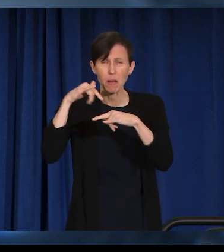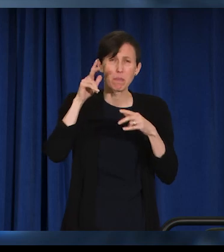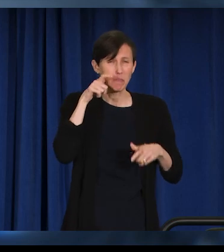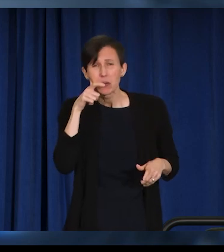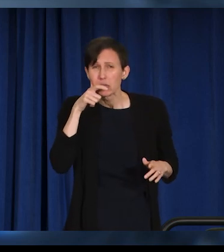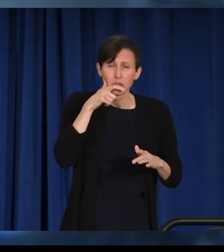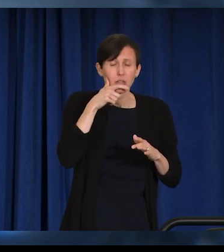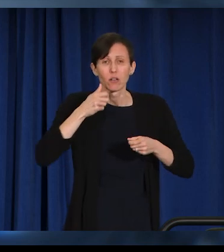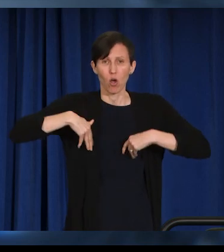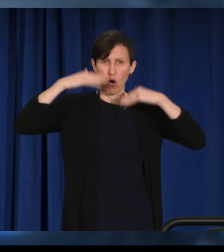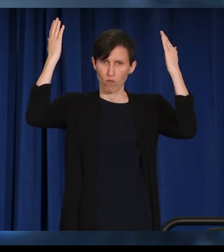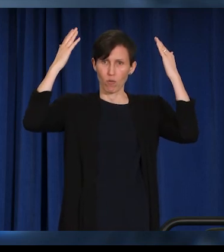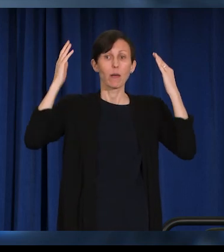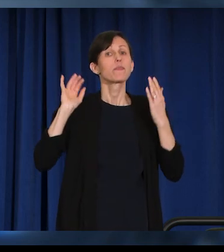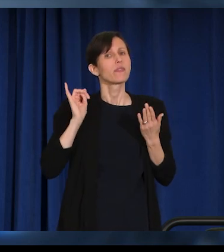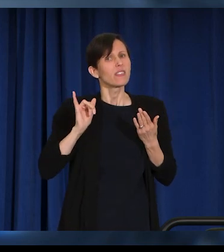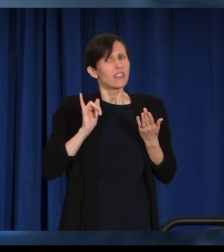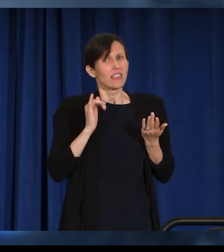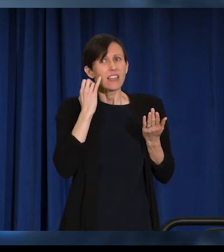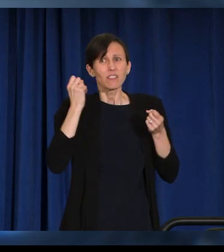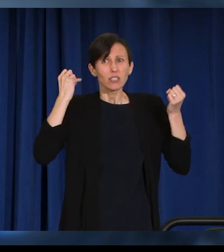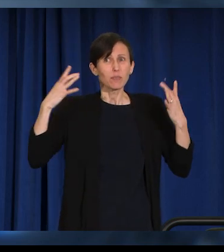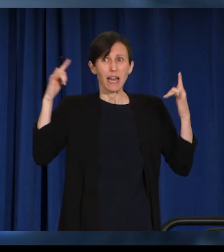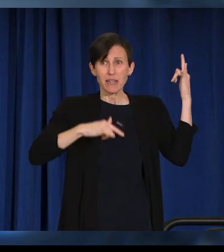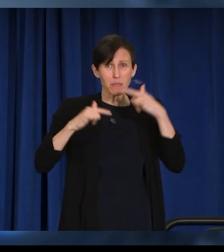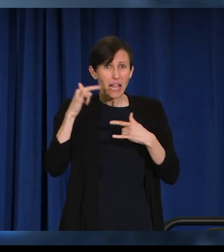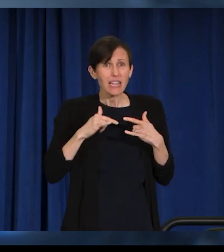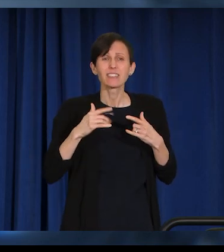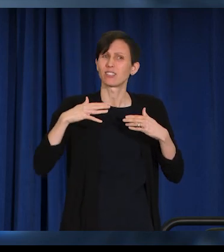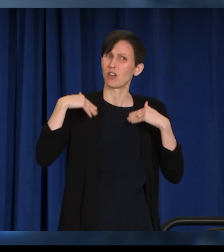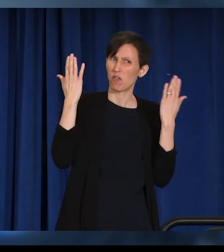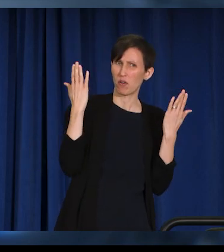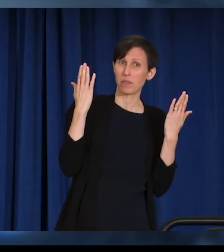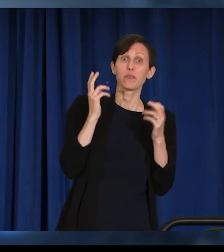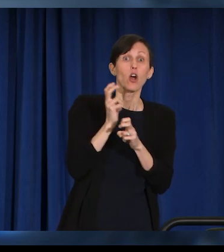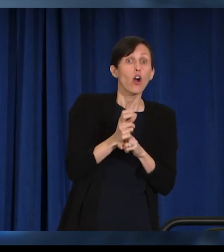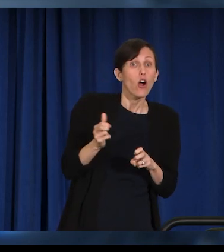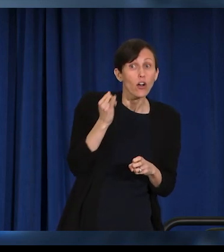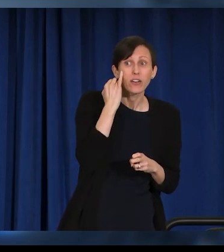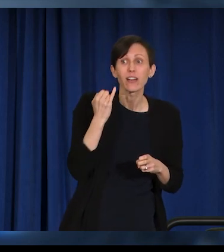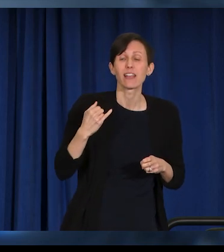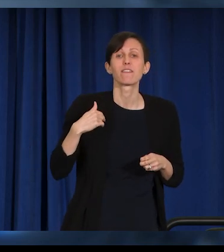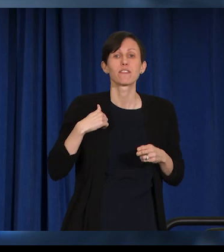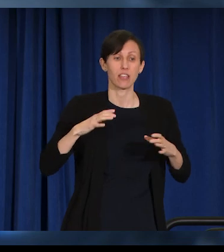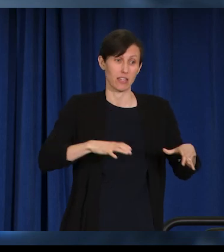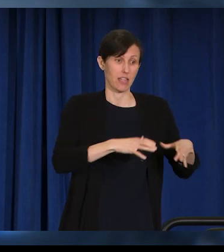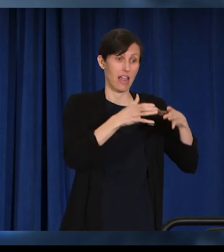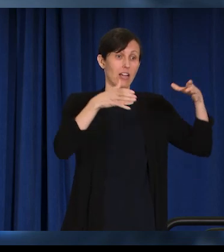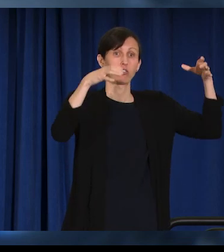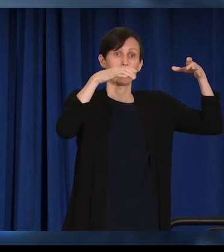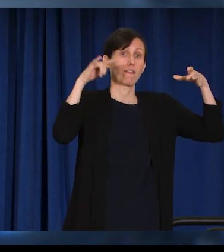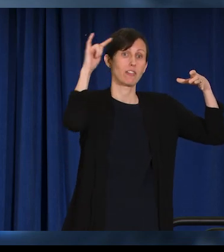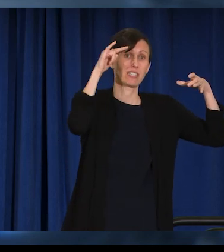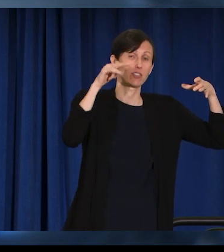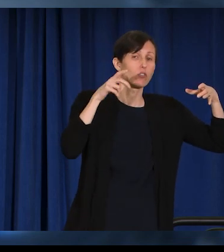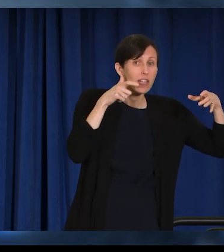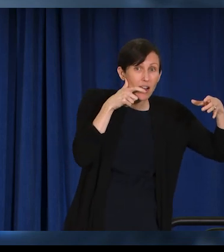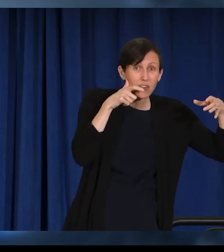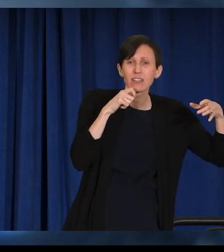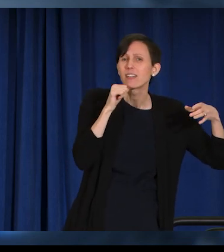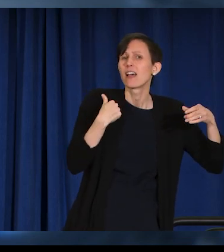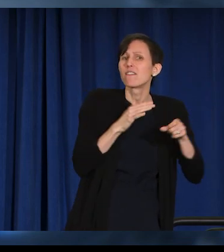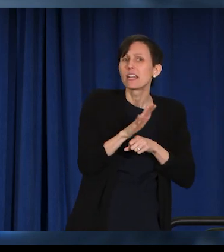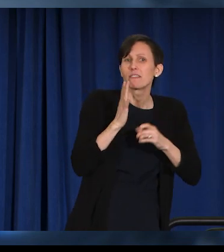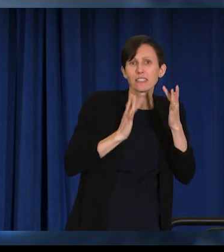overwhelming if there are a lot of planes flying in and out. And it gets even harder if the air traffic control tower is short-staffed, i.e. if